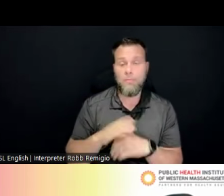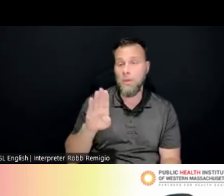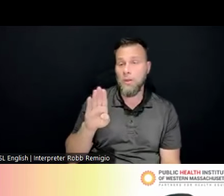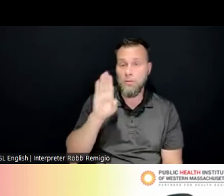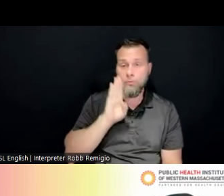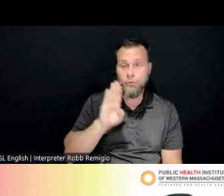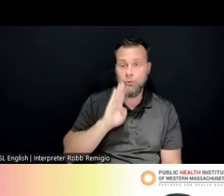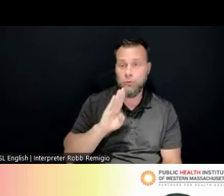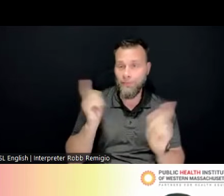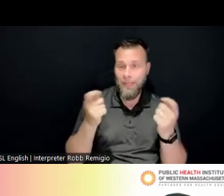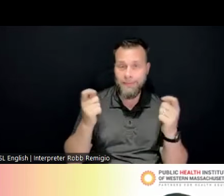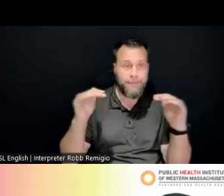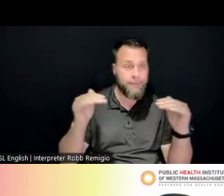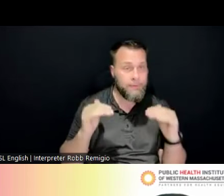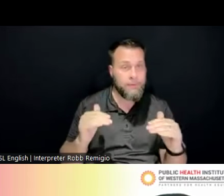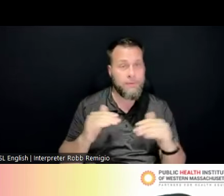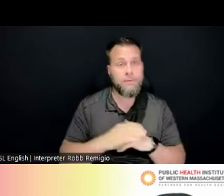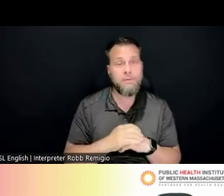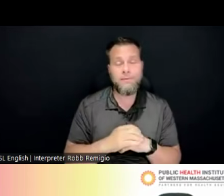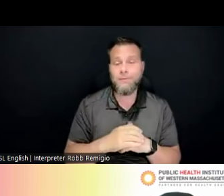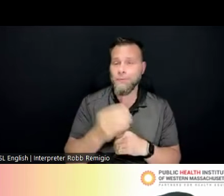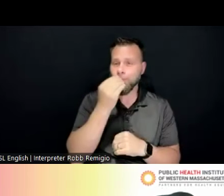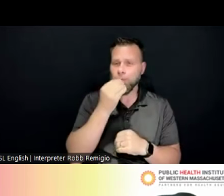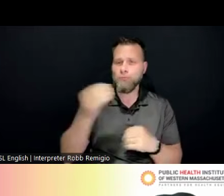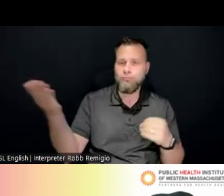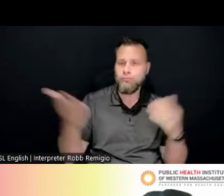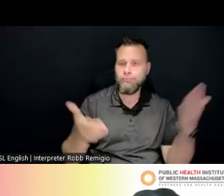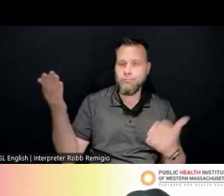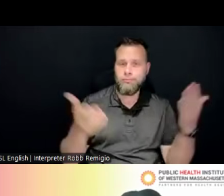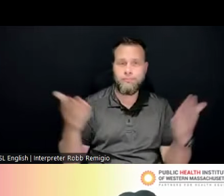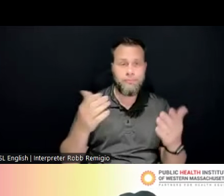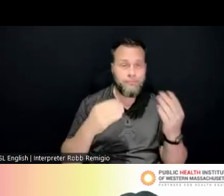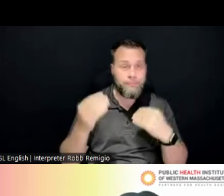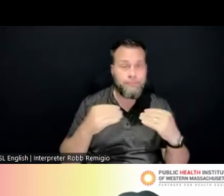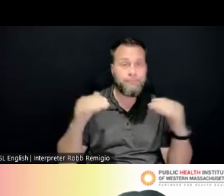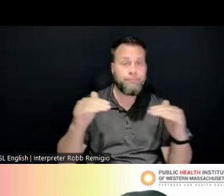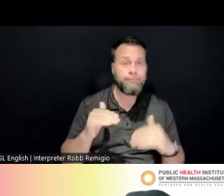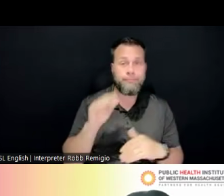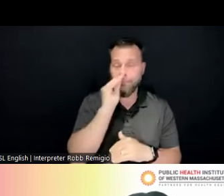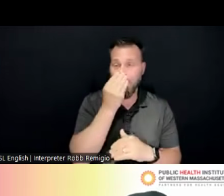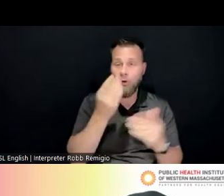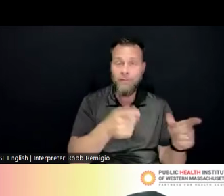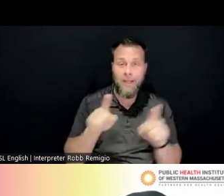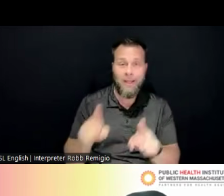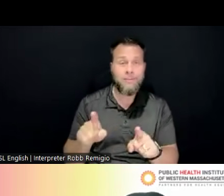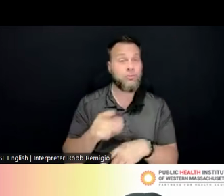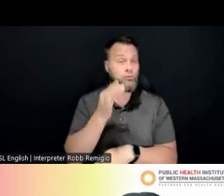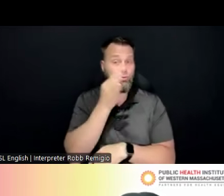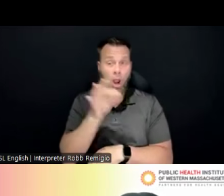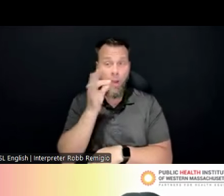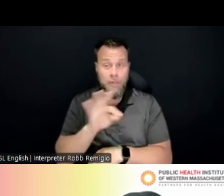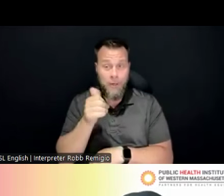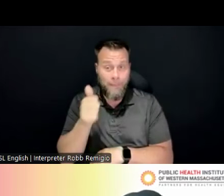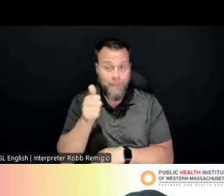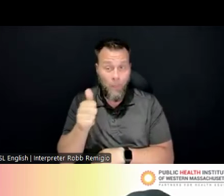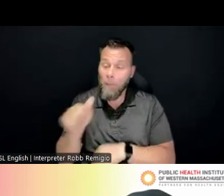potluck, berry picking and flower events. There are so many pick your own strawberries places right now on the